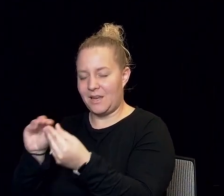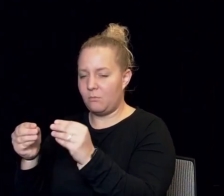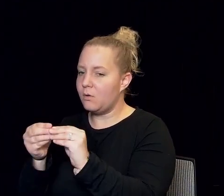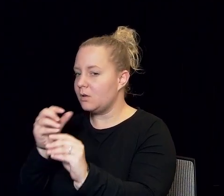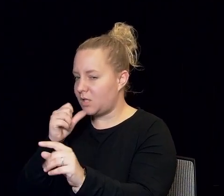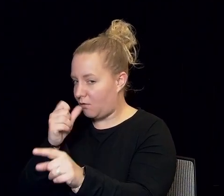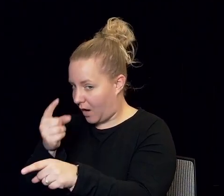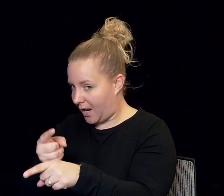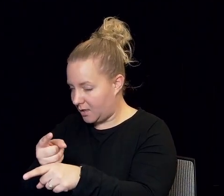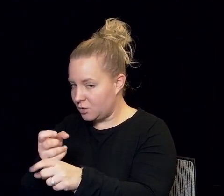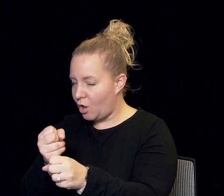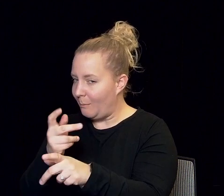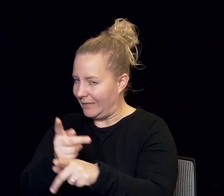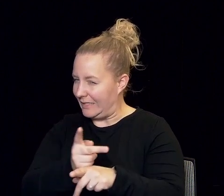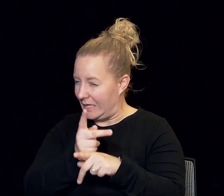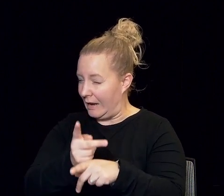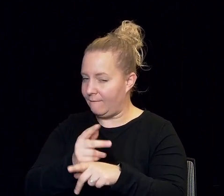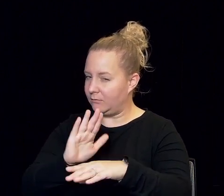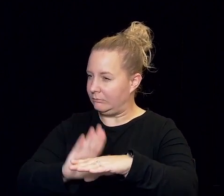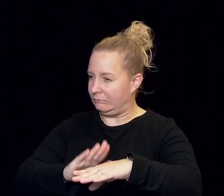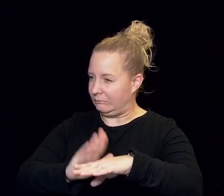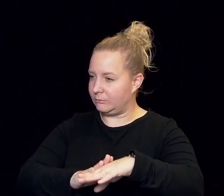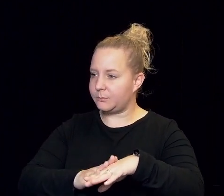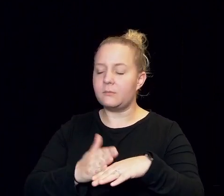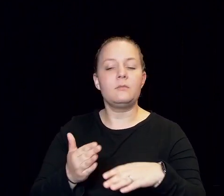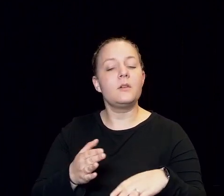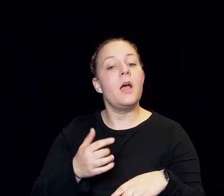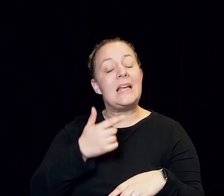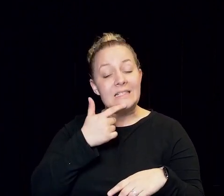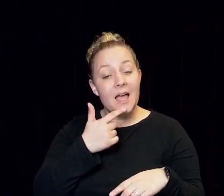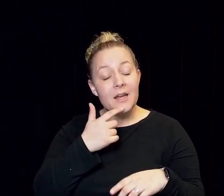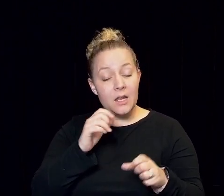incorrectly. So just be careful. That's my warning to you. But again, like I said, you